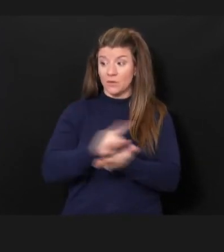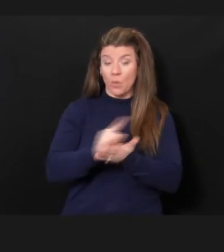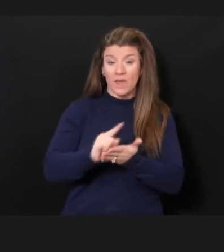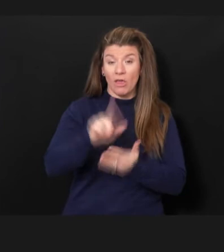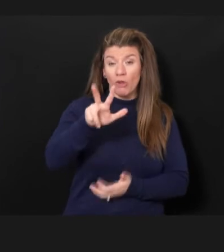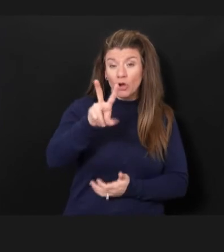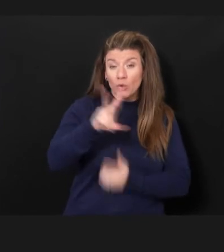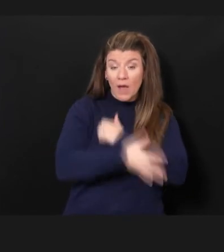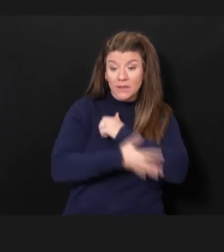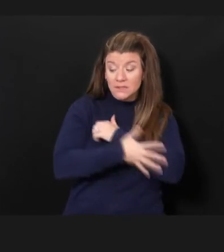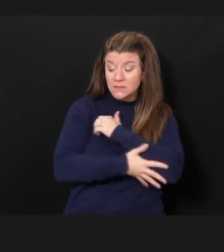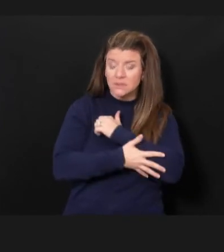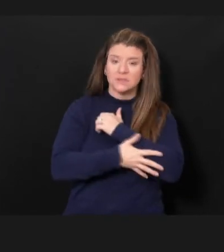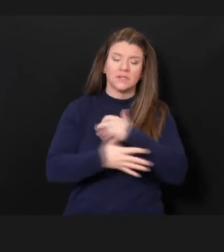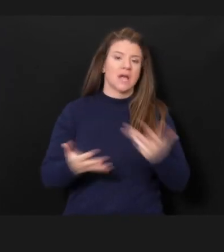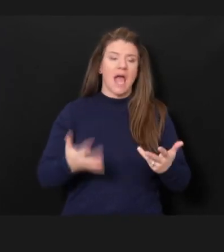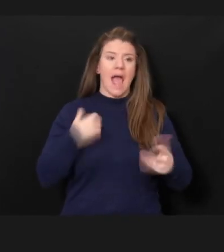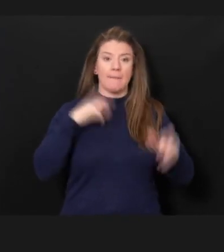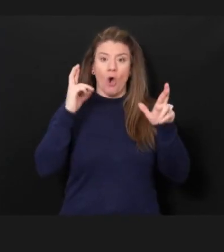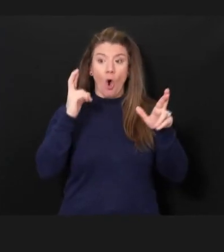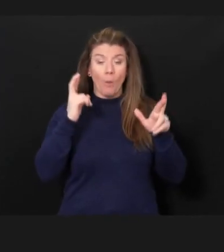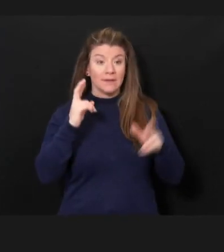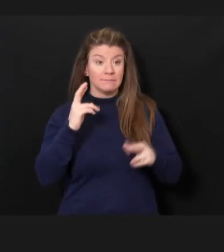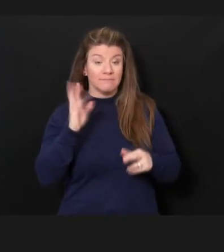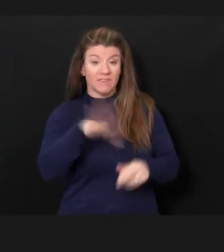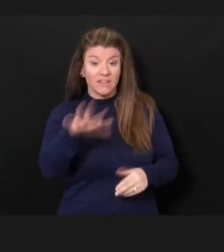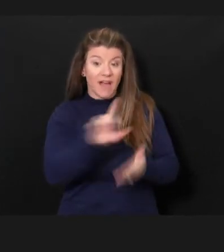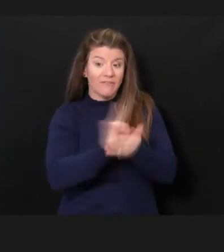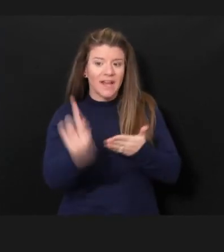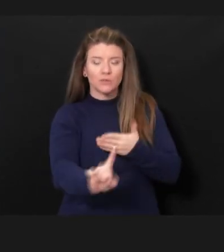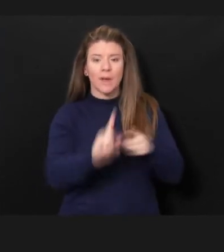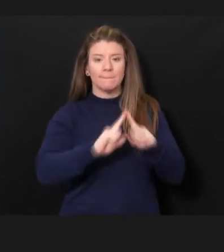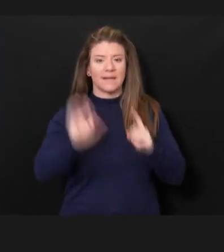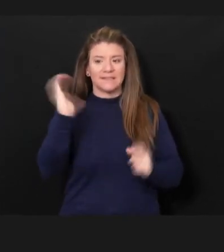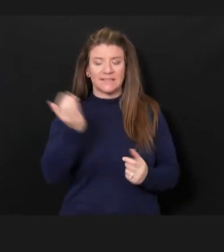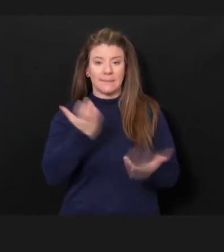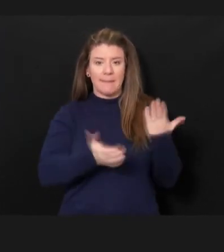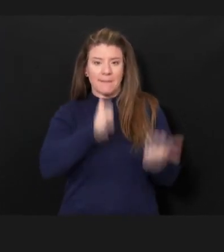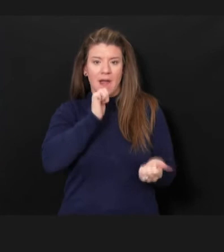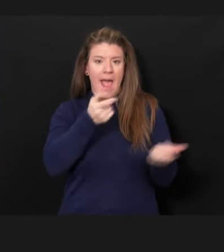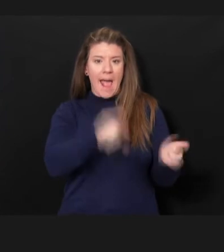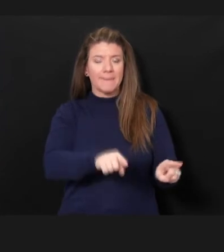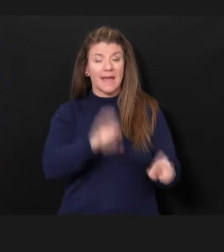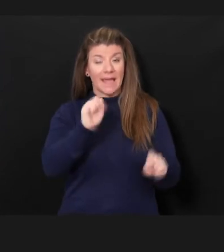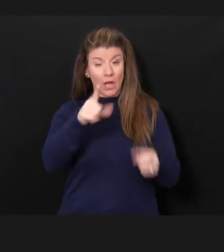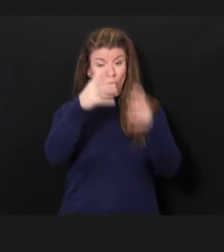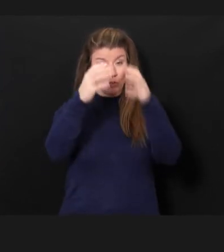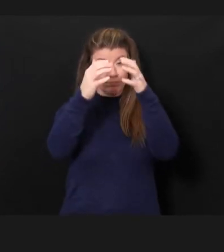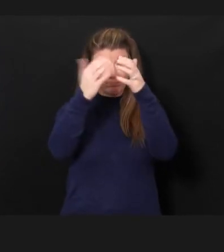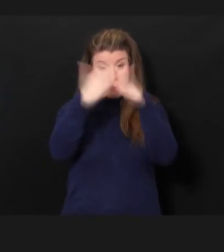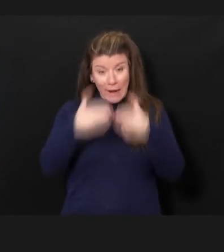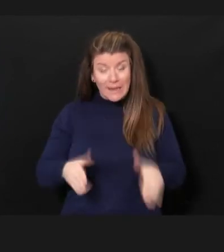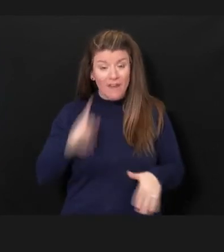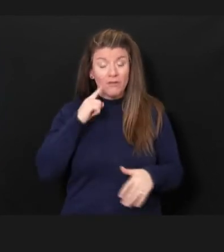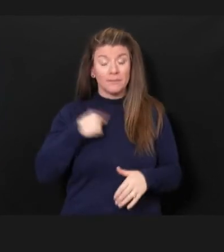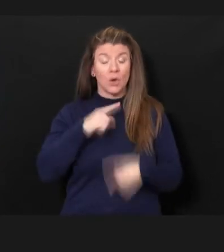32 counties. Hope to get 55 next week, but that looks like that may not happen. So can you break that down for me? And when